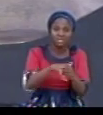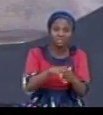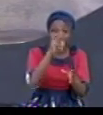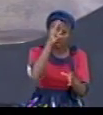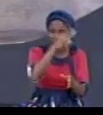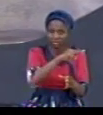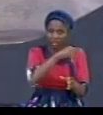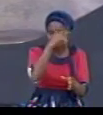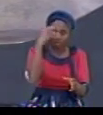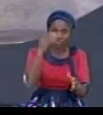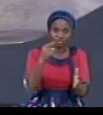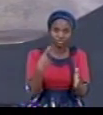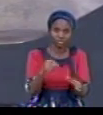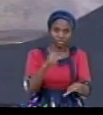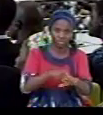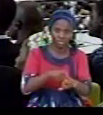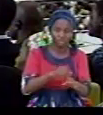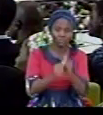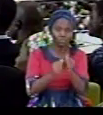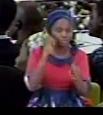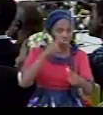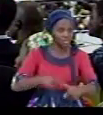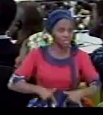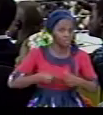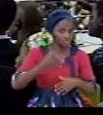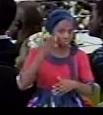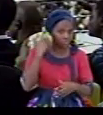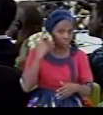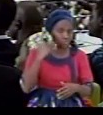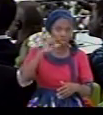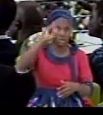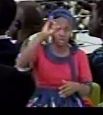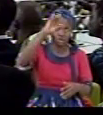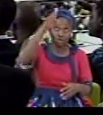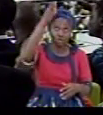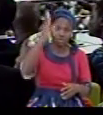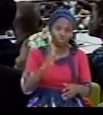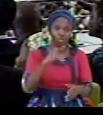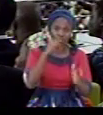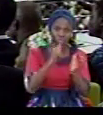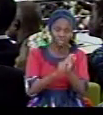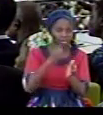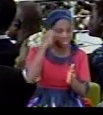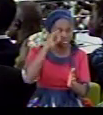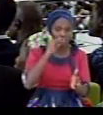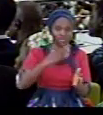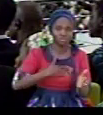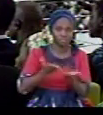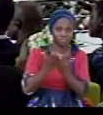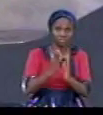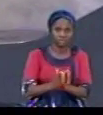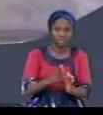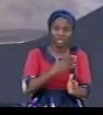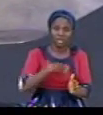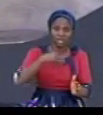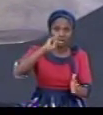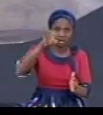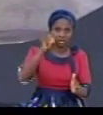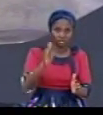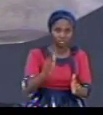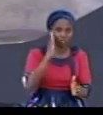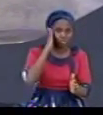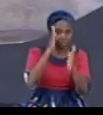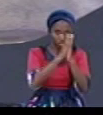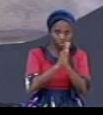in which he lived, God said, it's my servant, and Job shall pray for you. Job